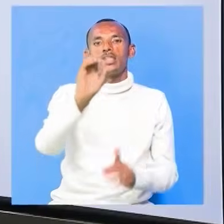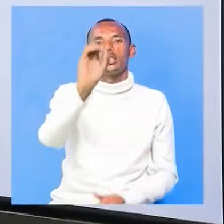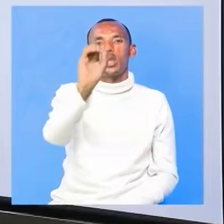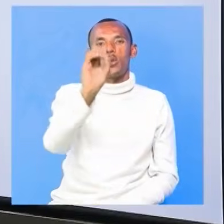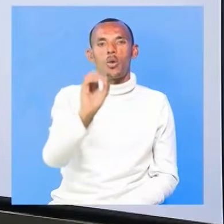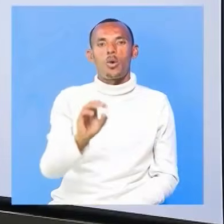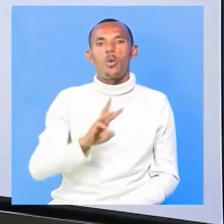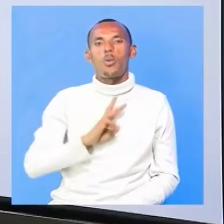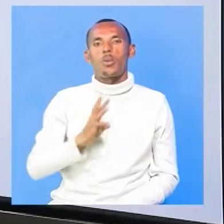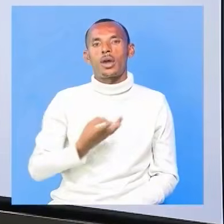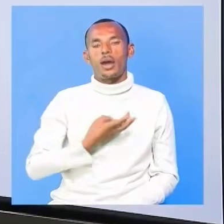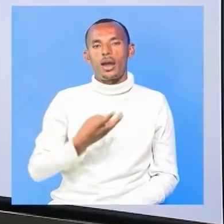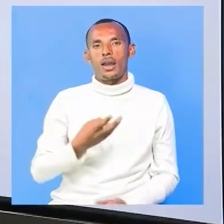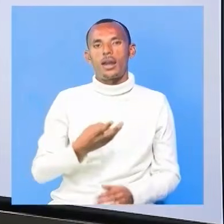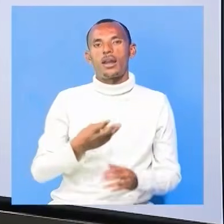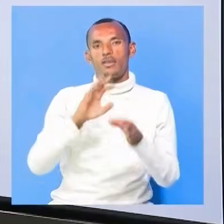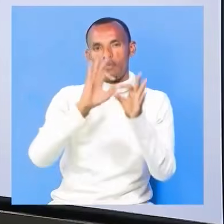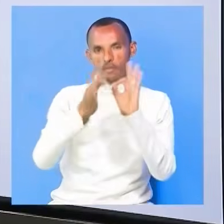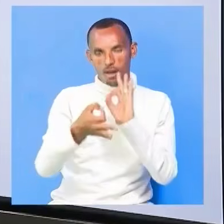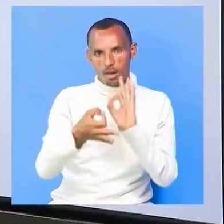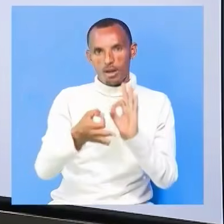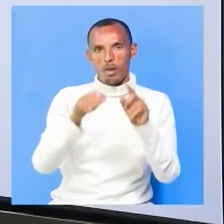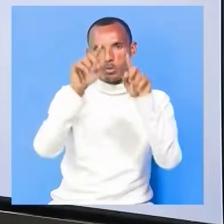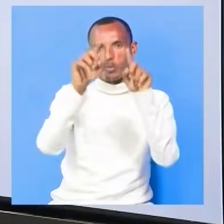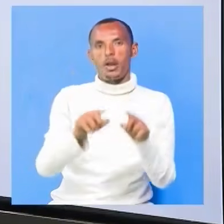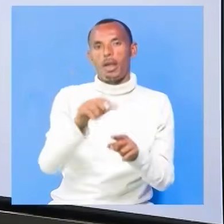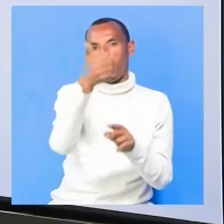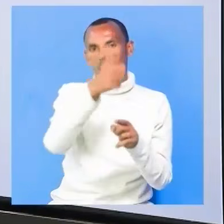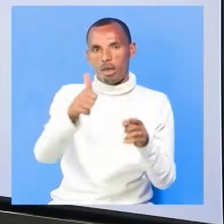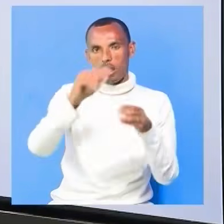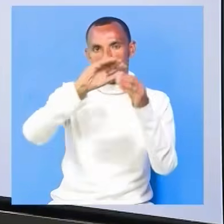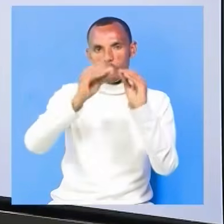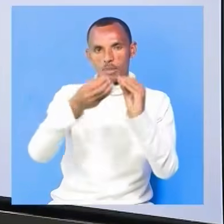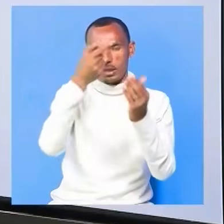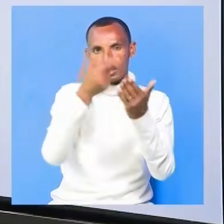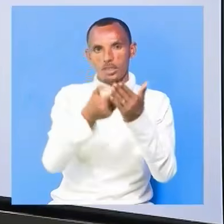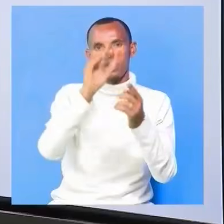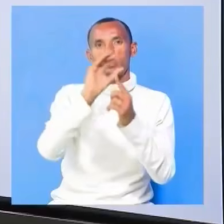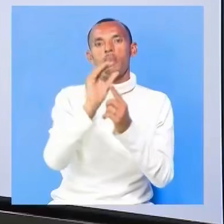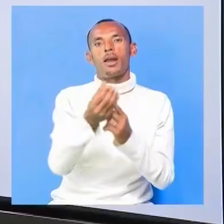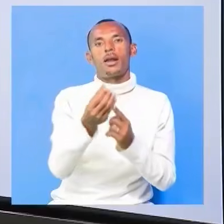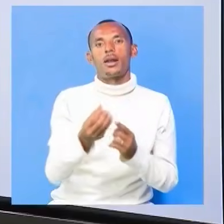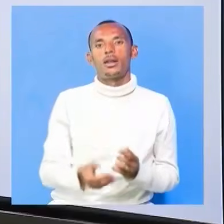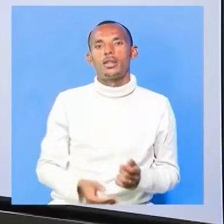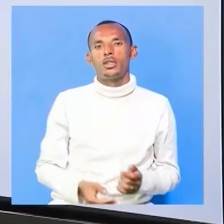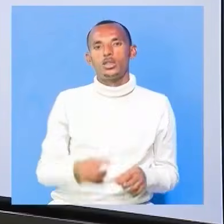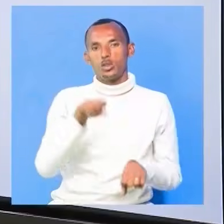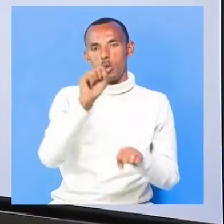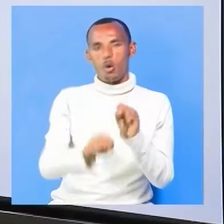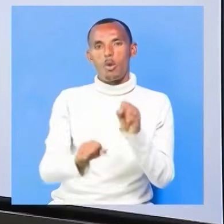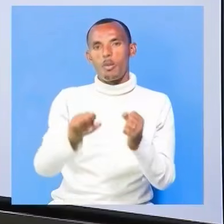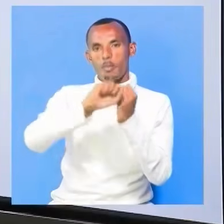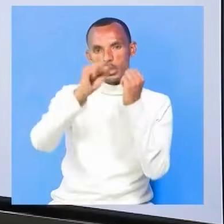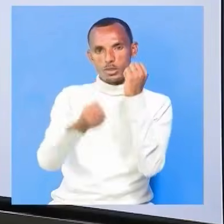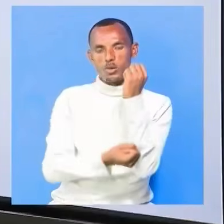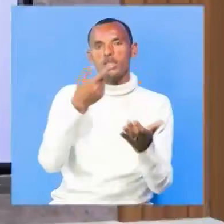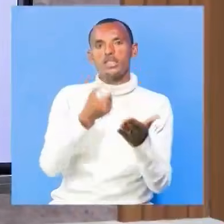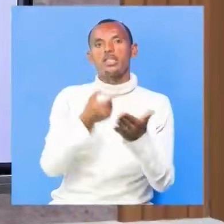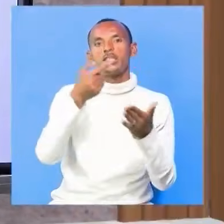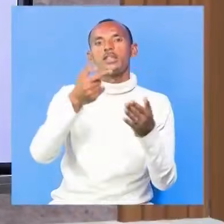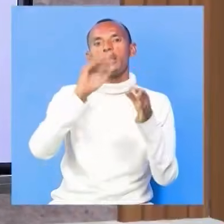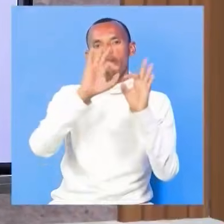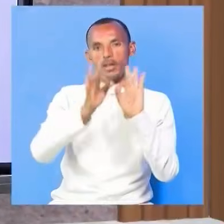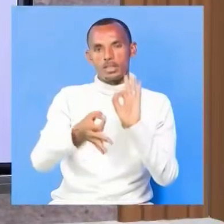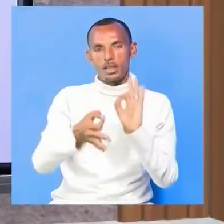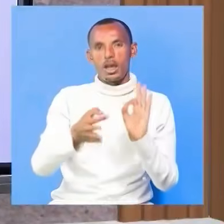okay? We can define the absolute value of any number in this manner, okay? So, based on